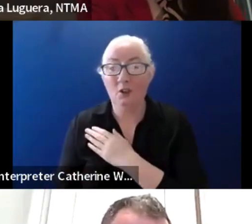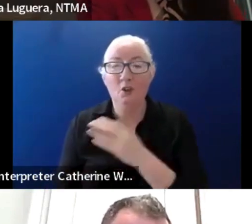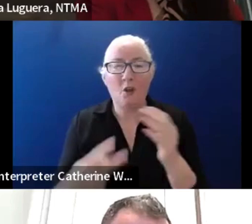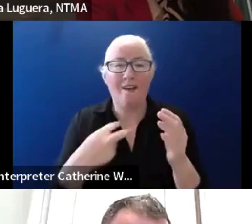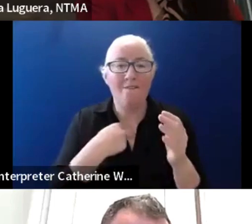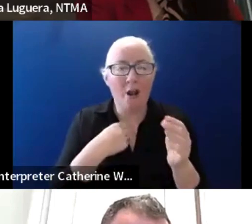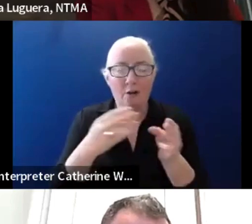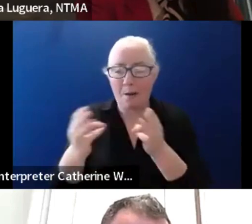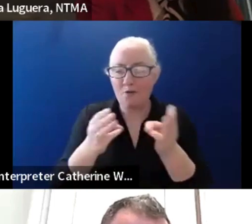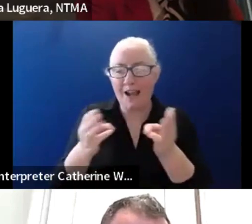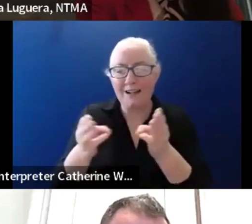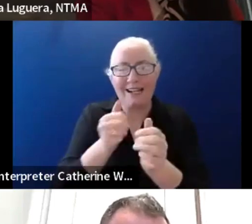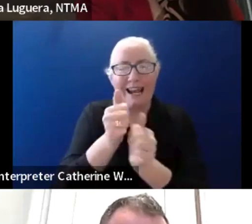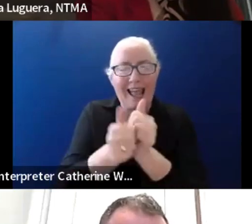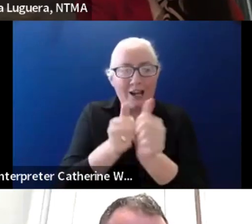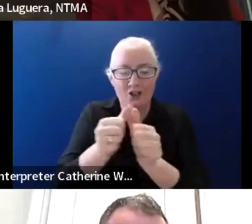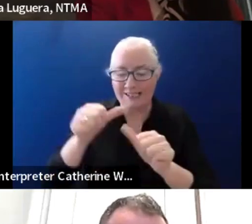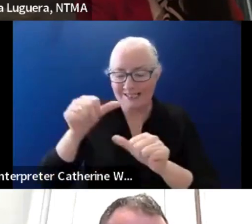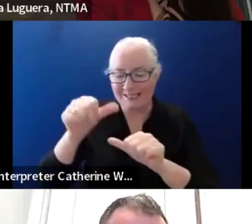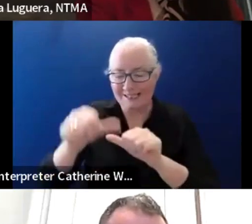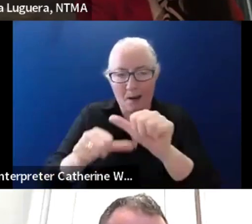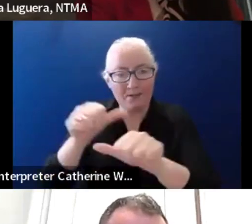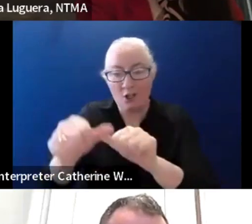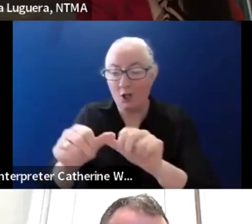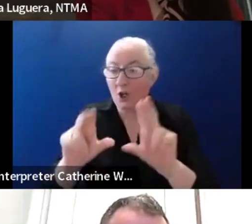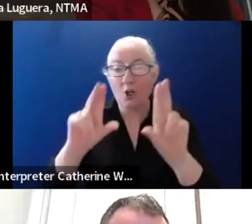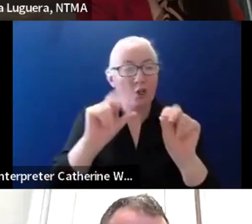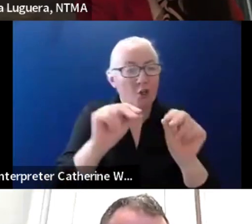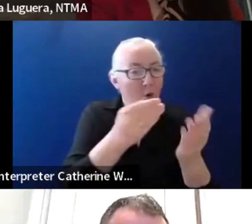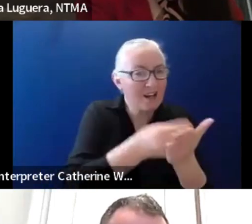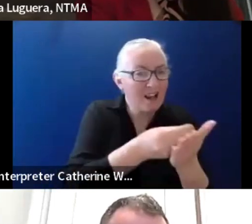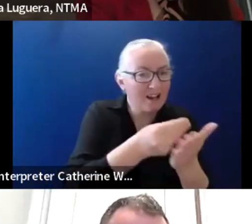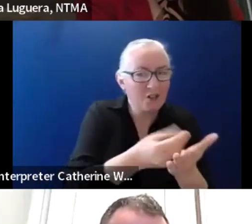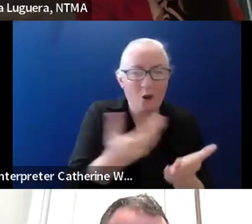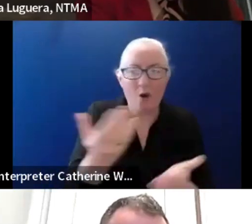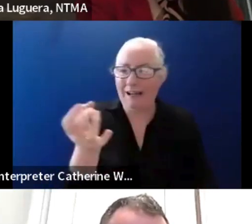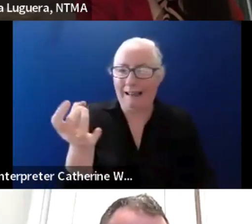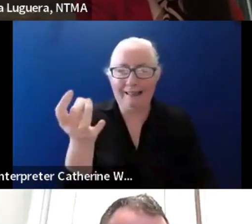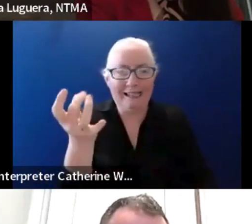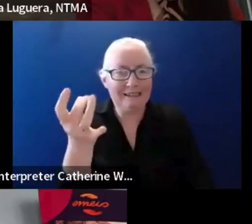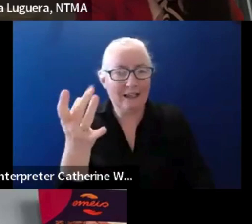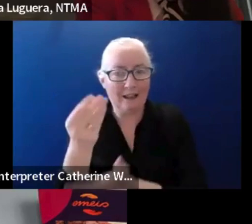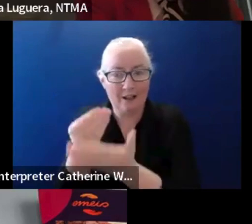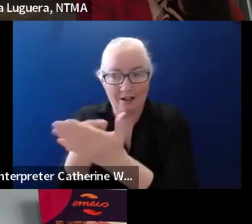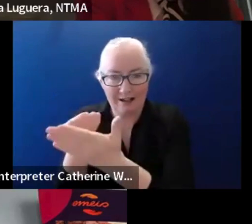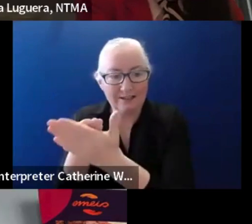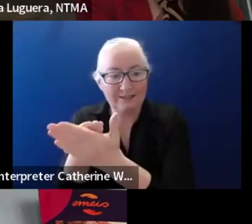practical action steps at no cost or very, very little cost.